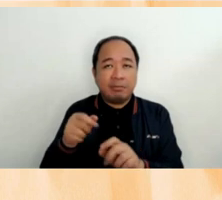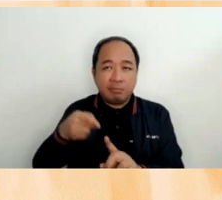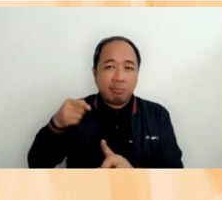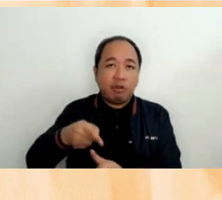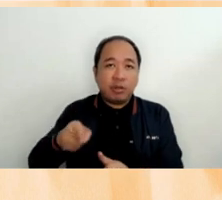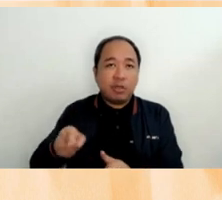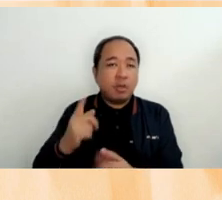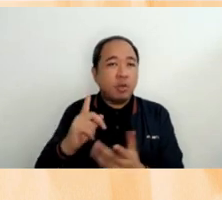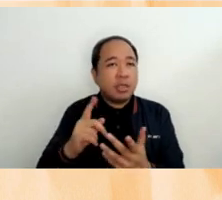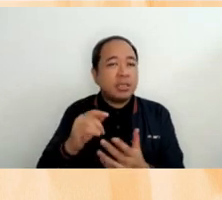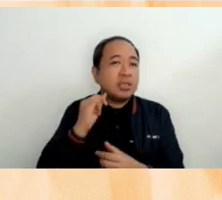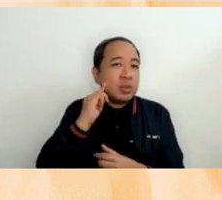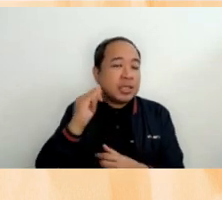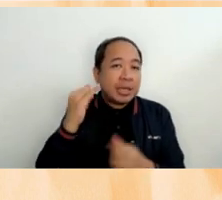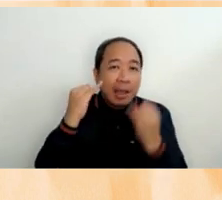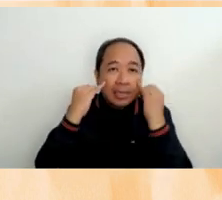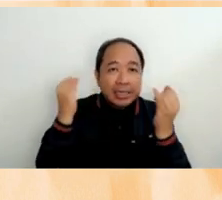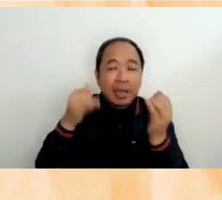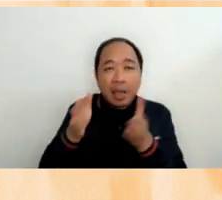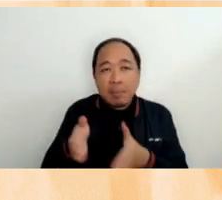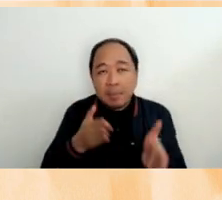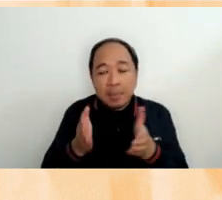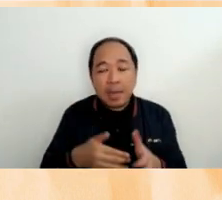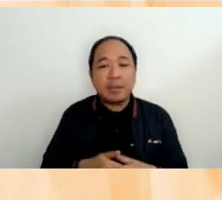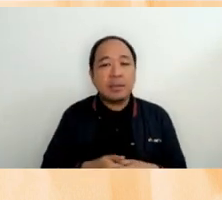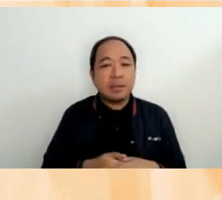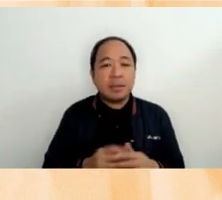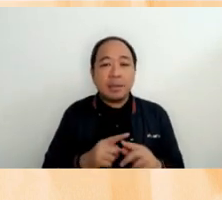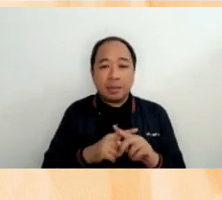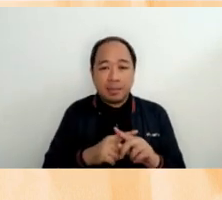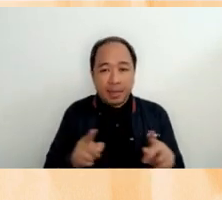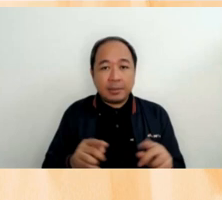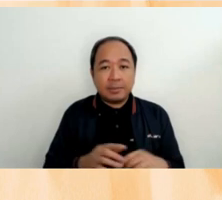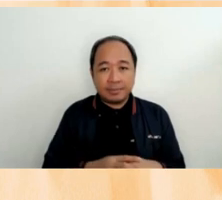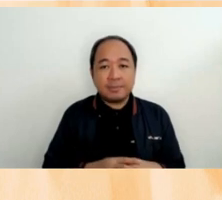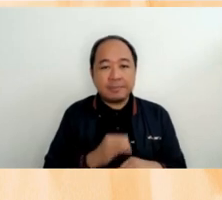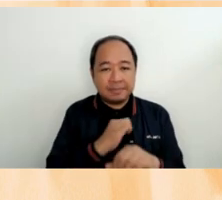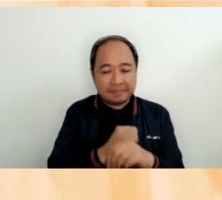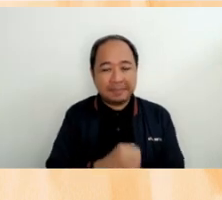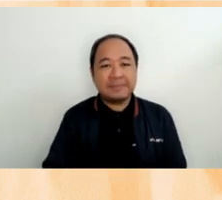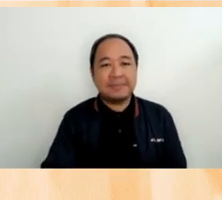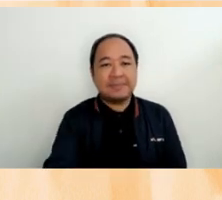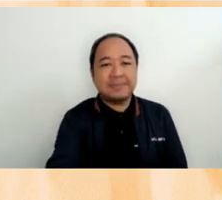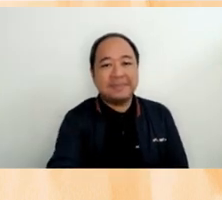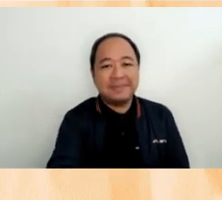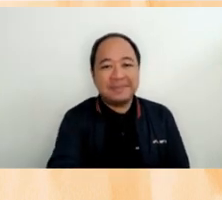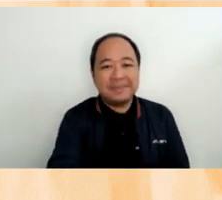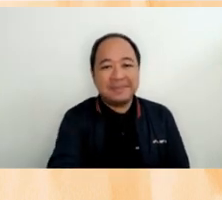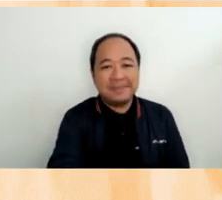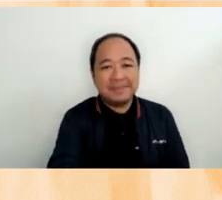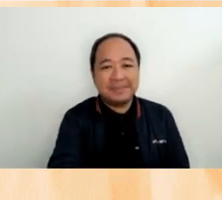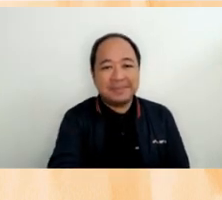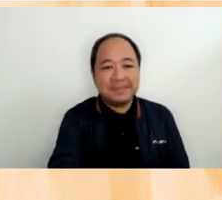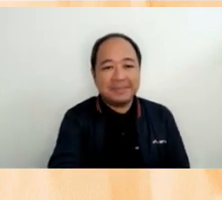suicide. The U.S. Centers for Disease Control and Prevention have identified factors contributing to